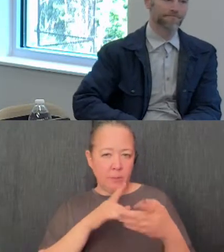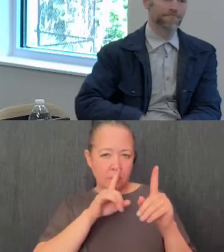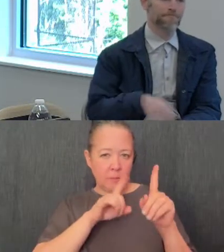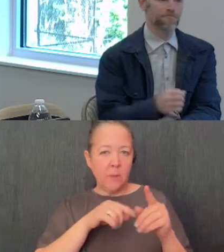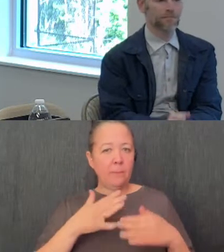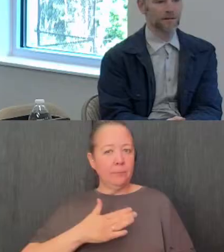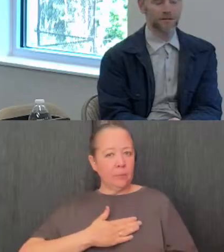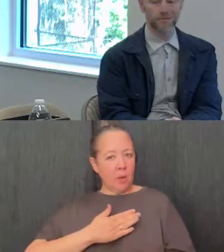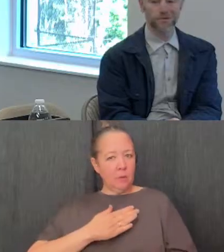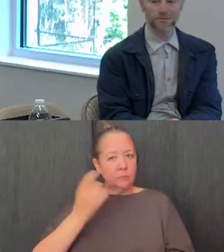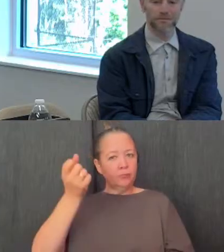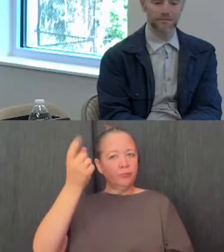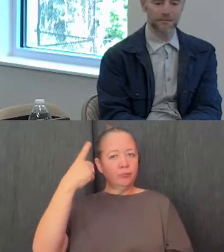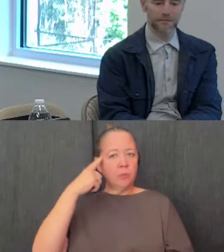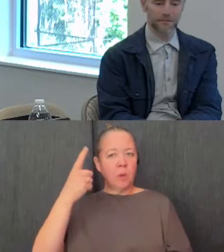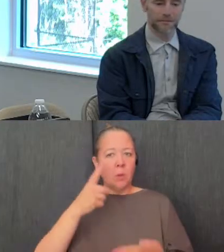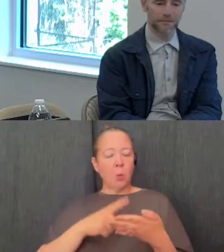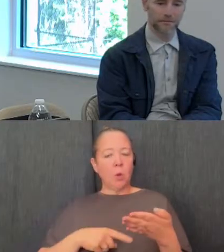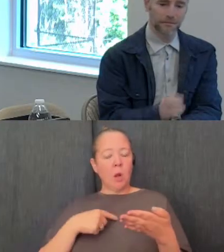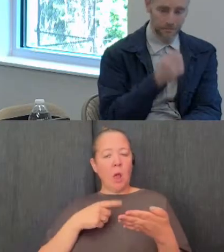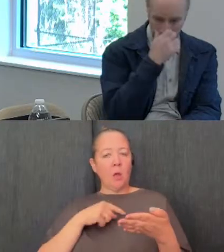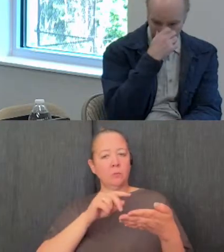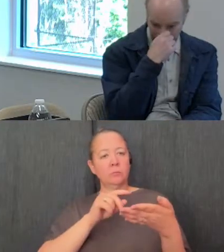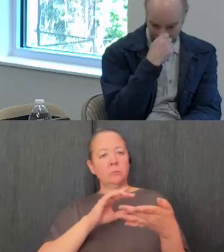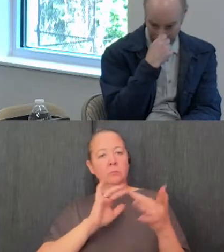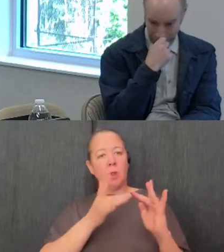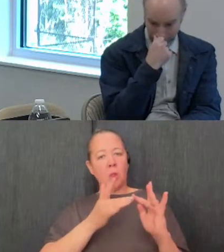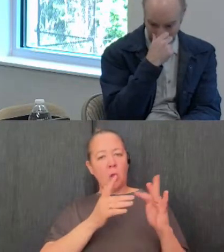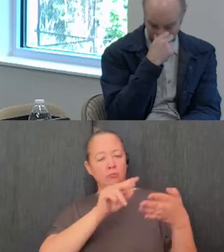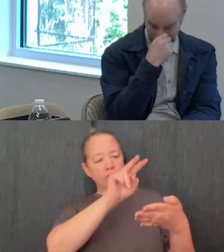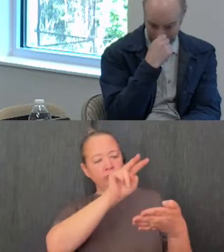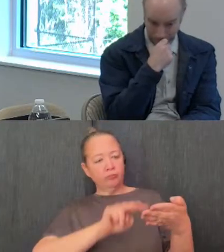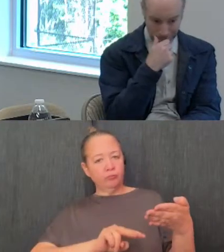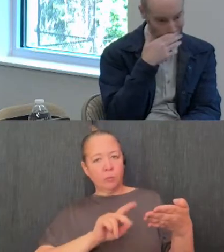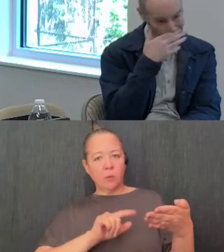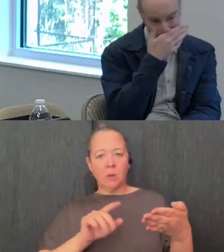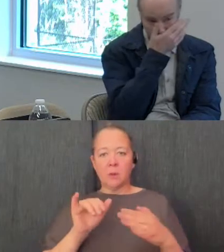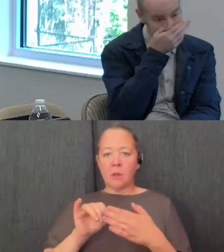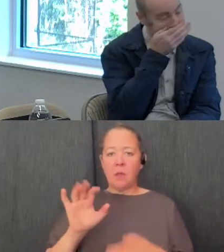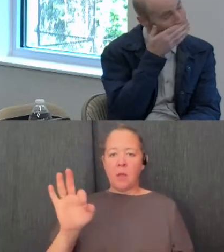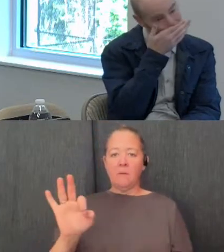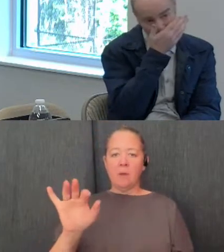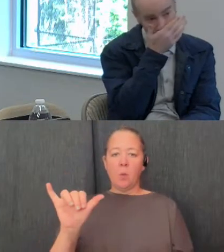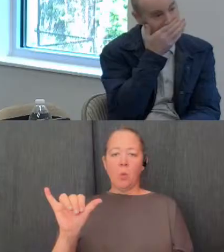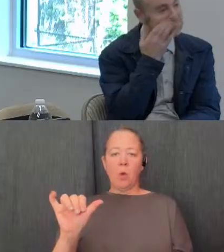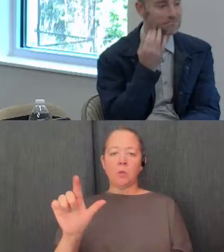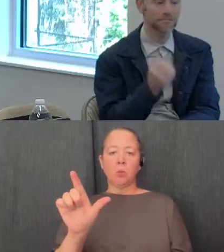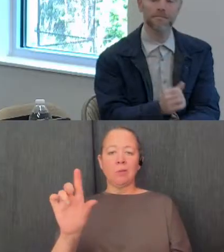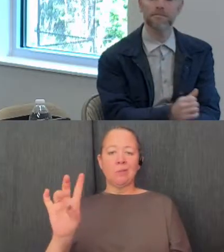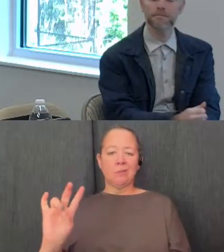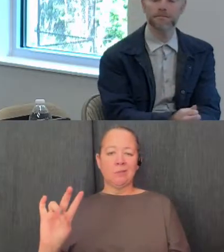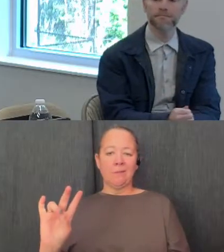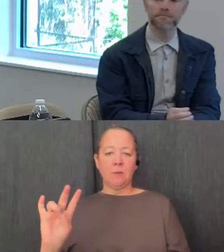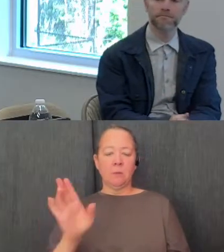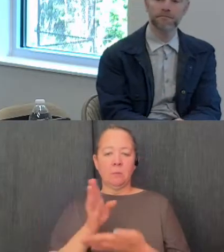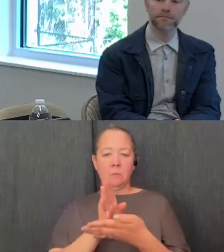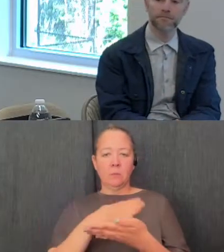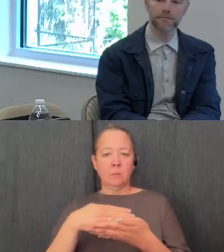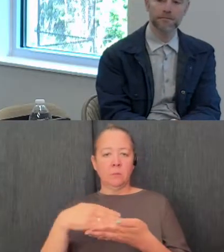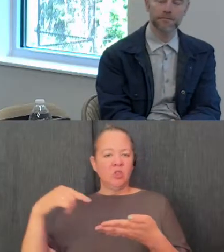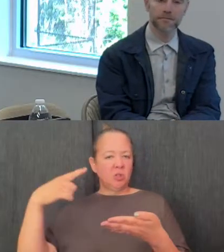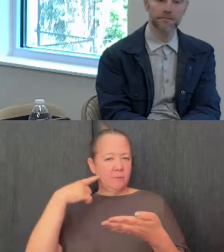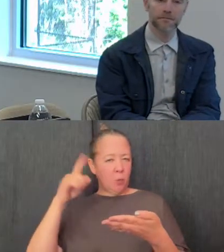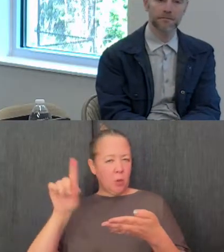what was online, that the FY27 budget, this is just for clarity for